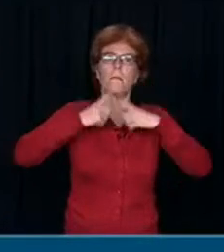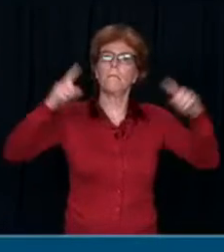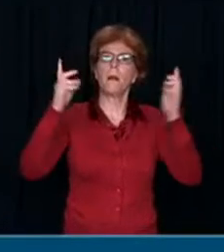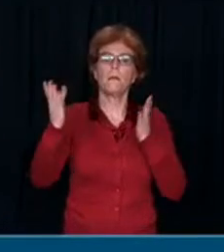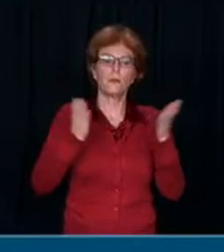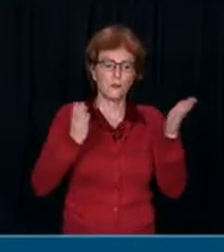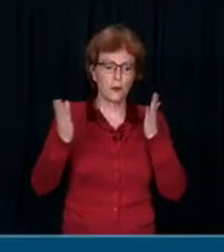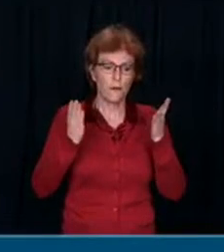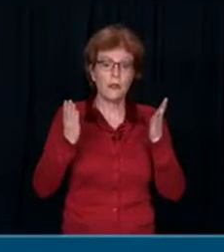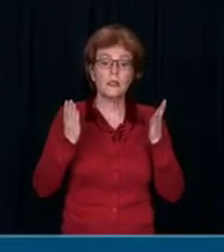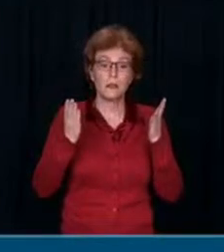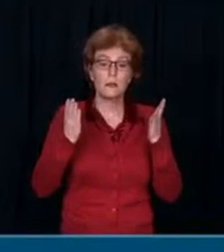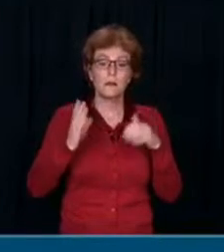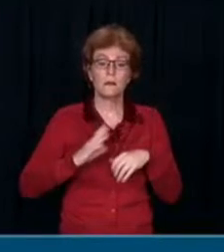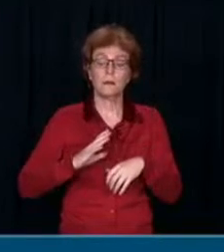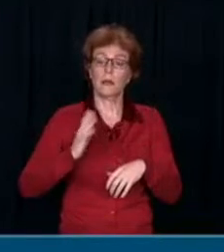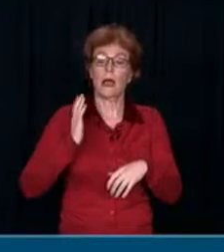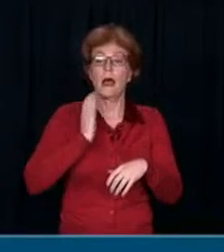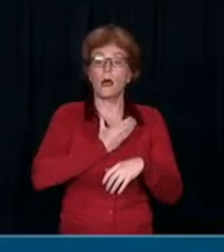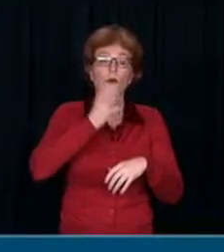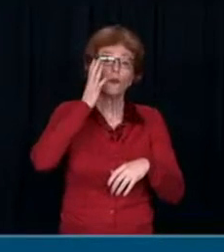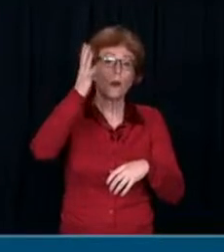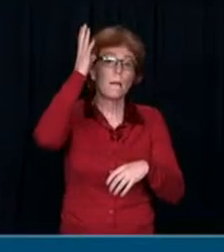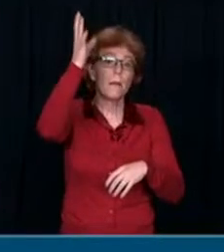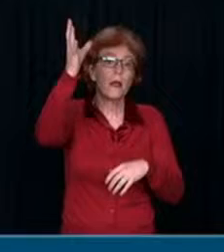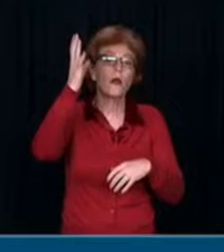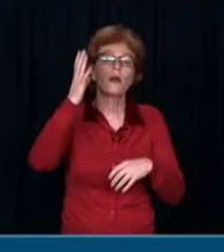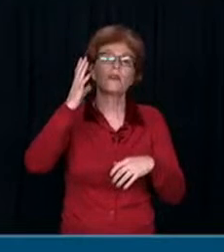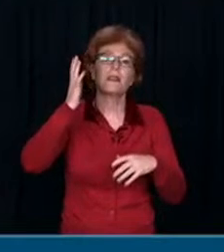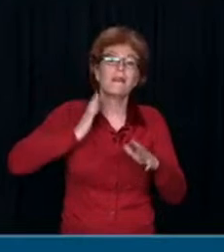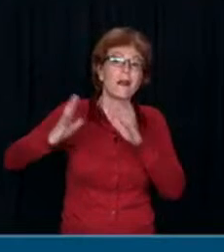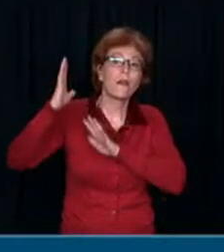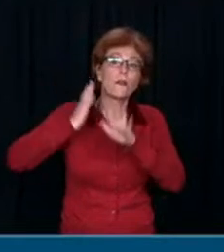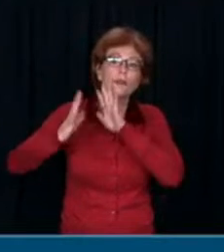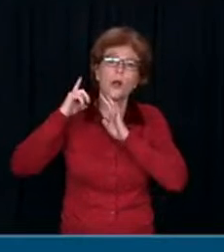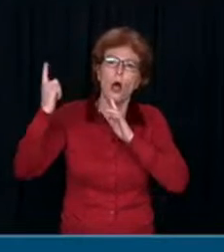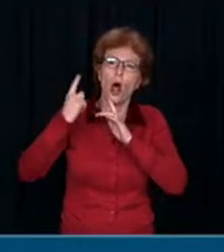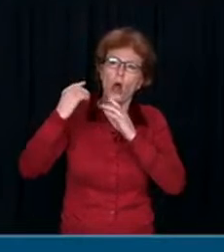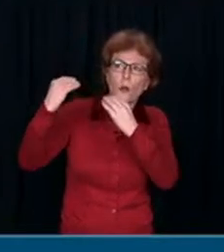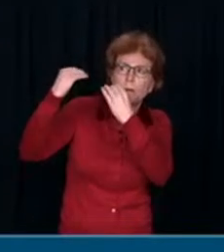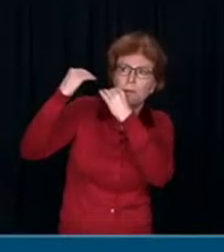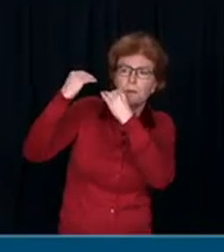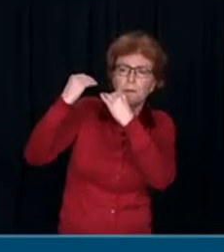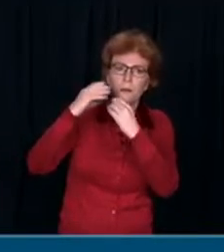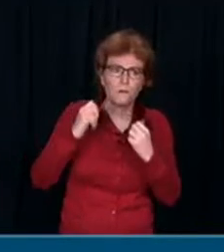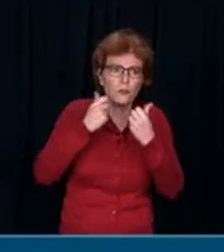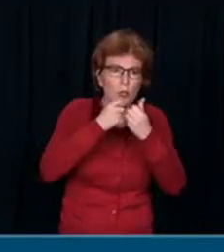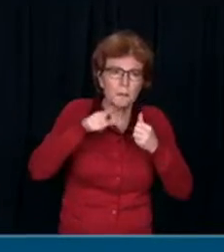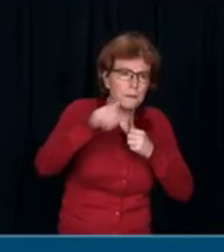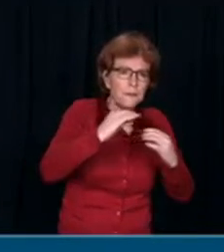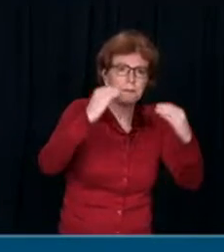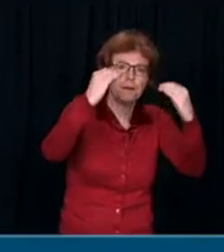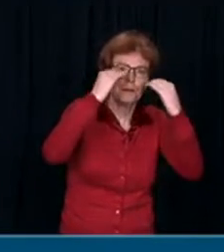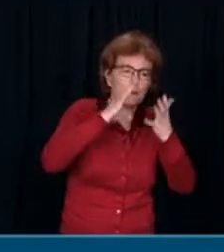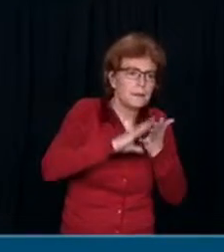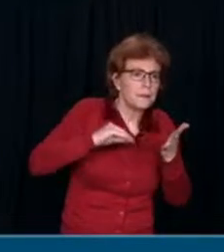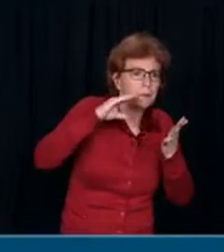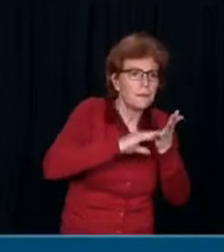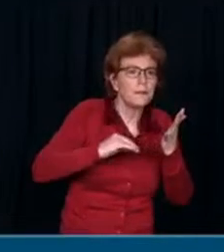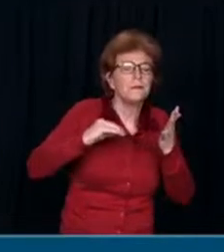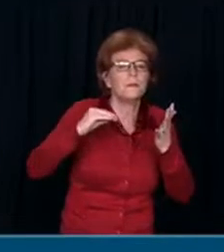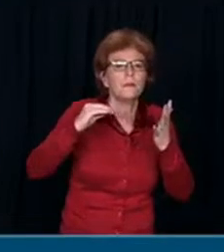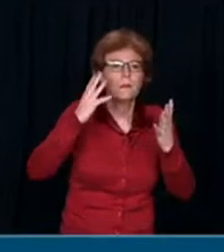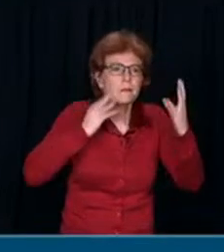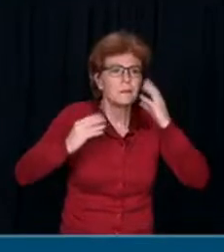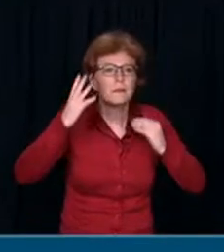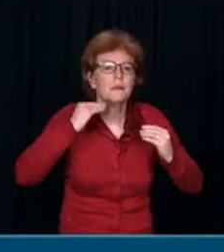So, of course, our grandparents and our elders always challenged us to go get an education, get the experience, get that, and then